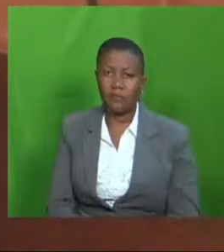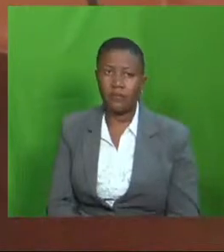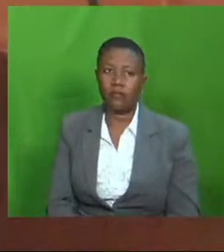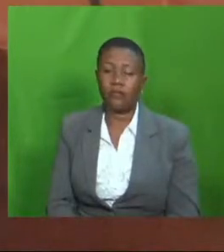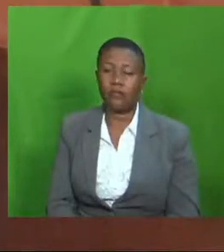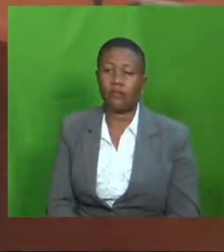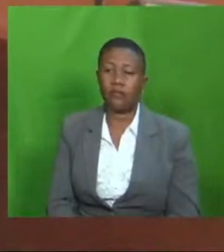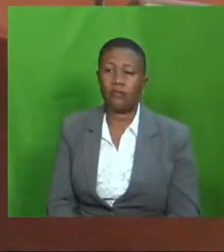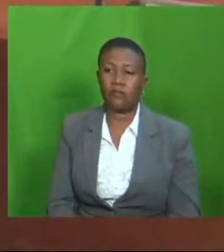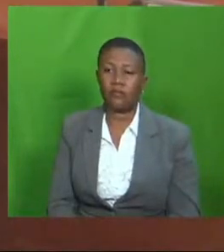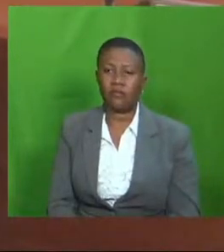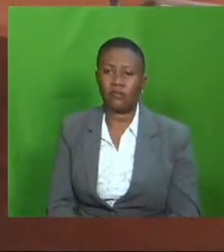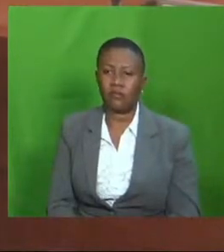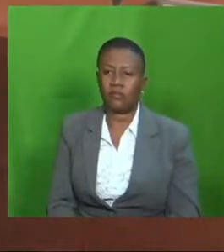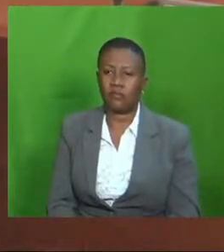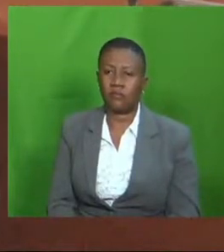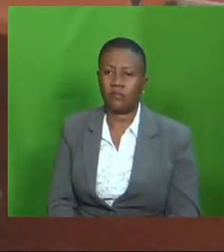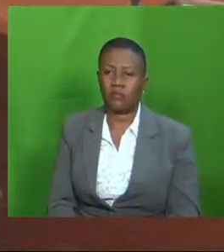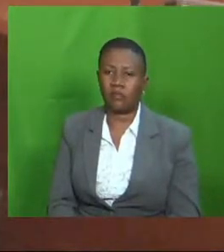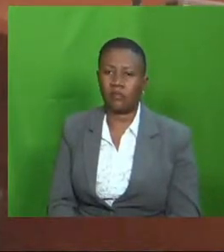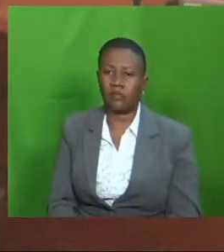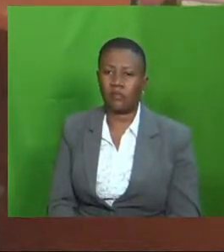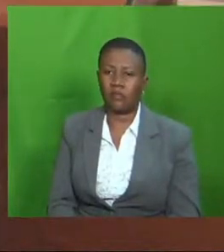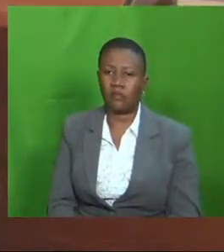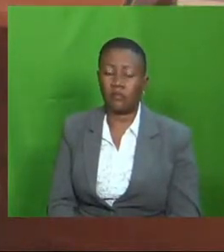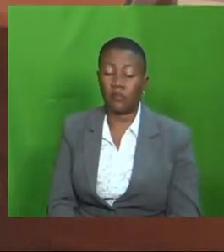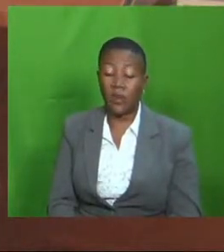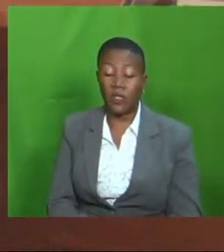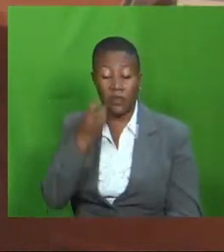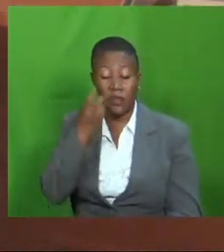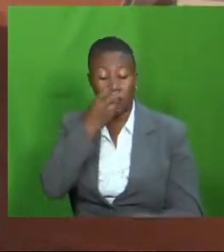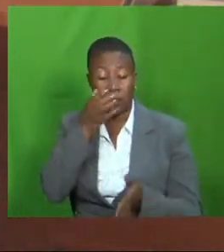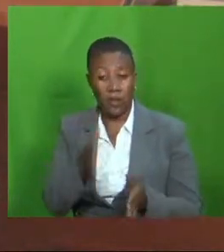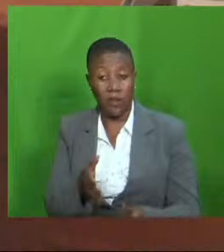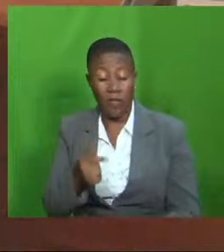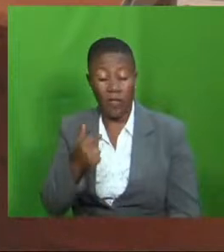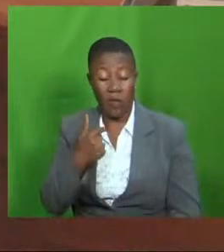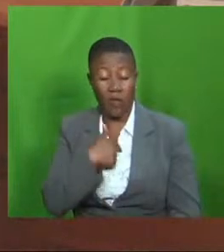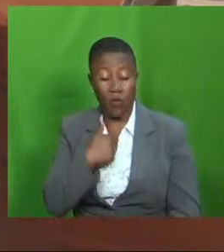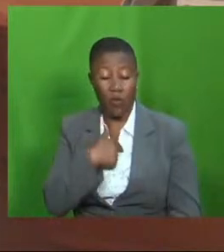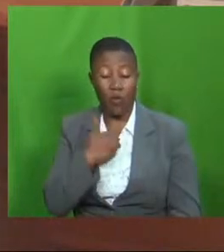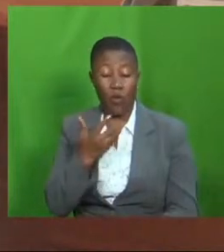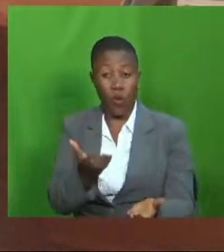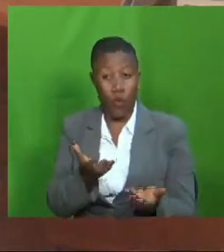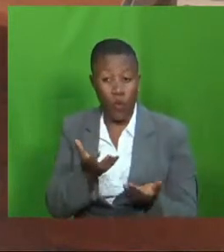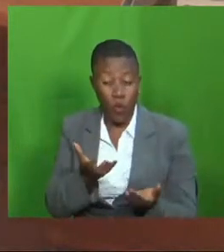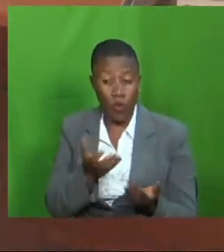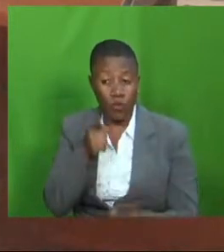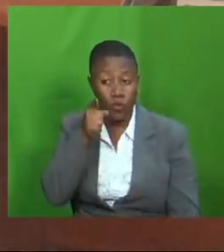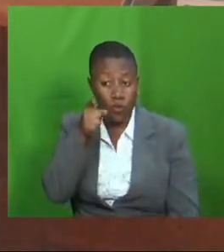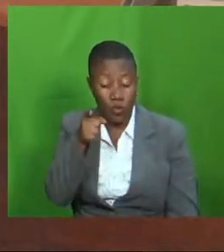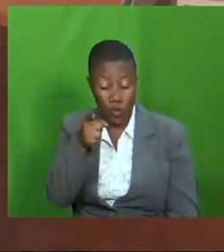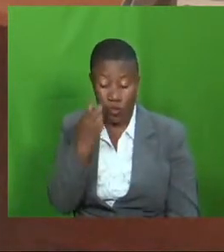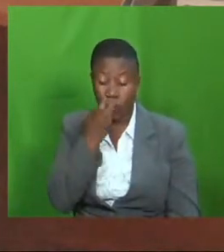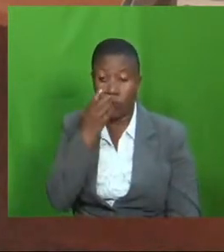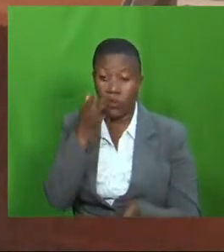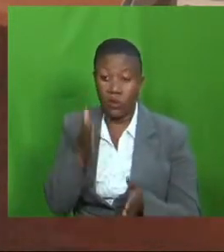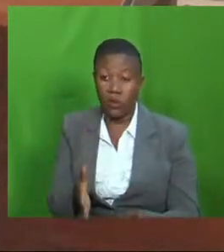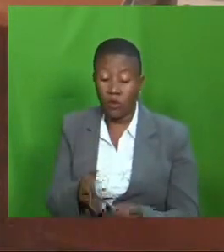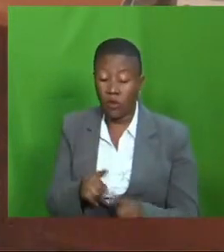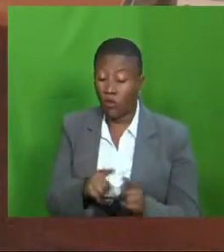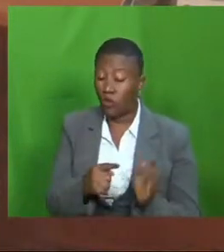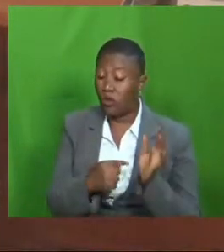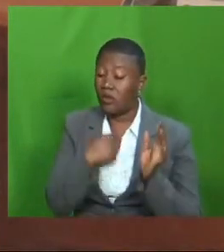With the greatest respect, Mr. Speaker, I want you to indicate to